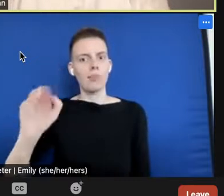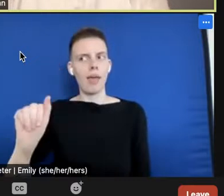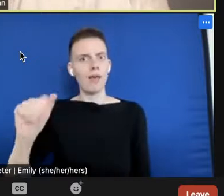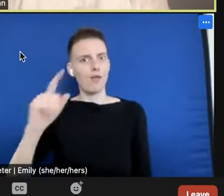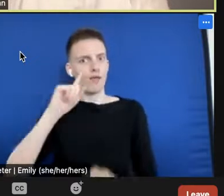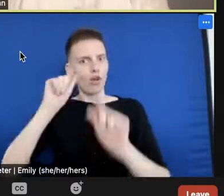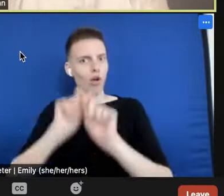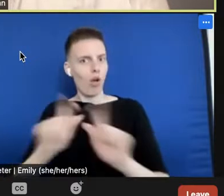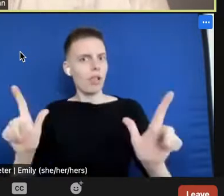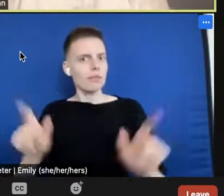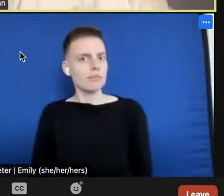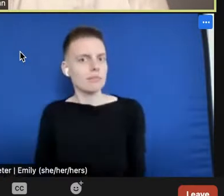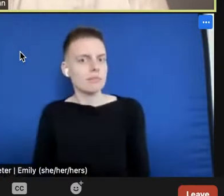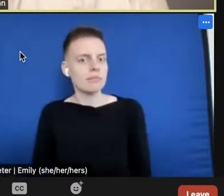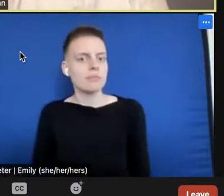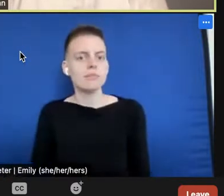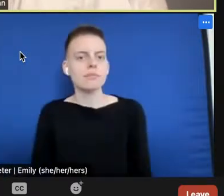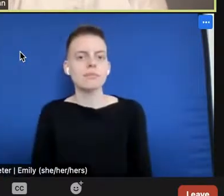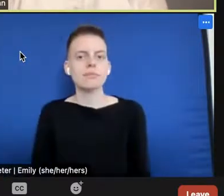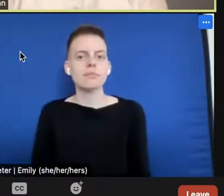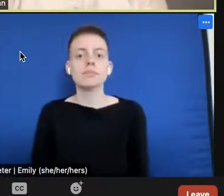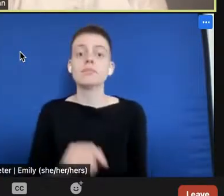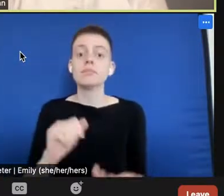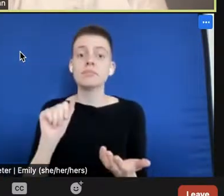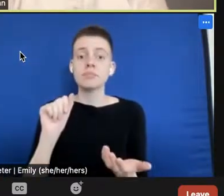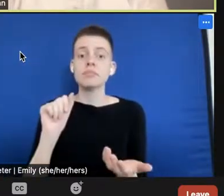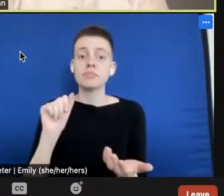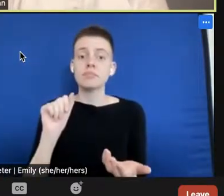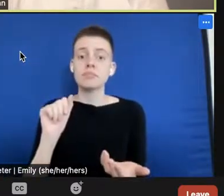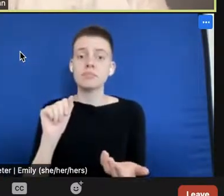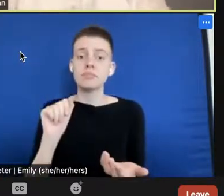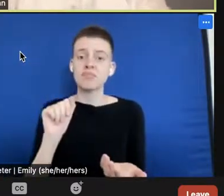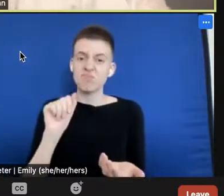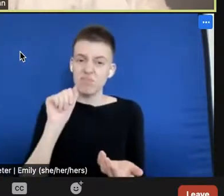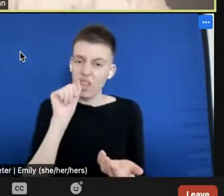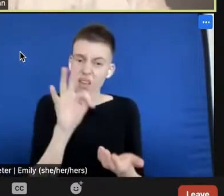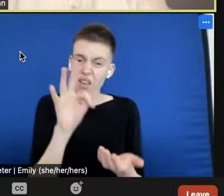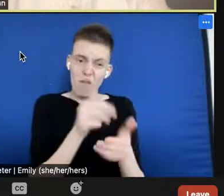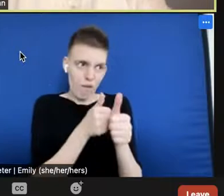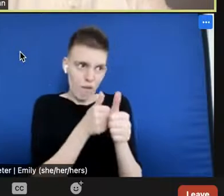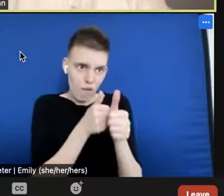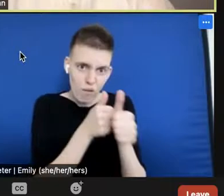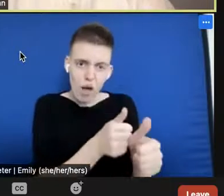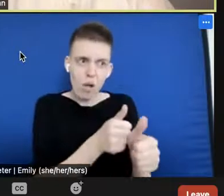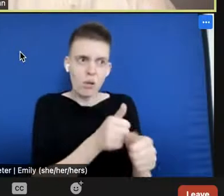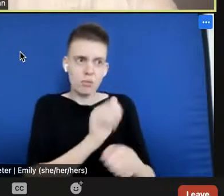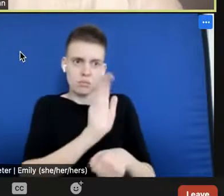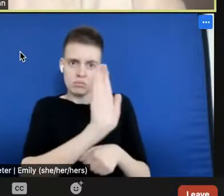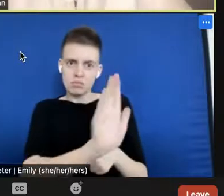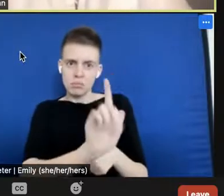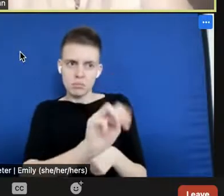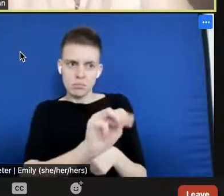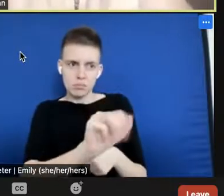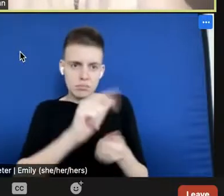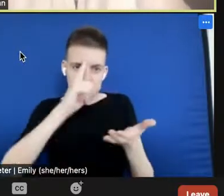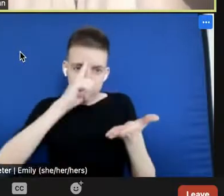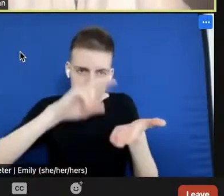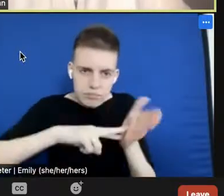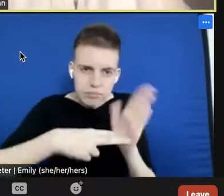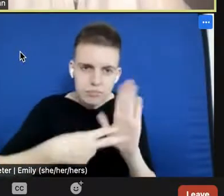right? So if carried out in a manner true to its intent and spirit, can accommodate